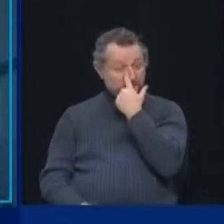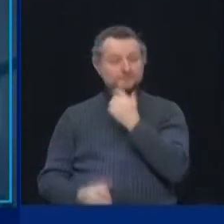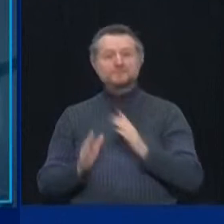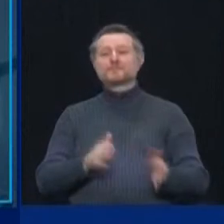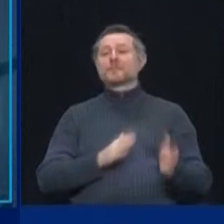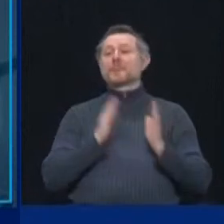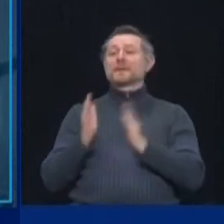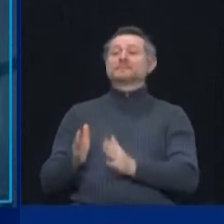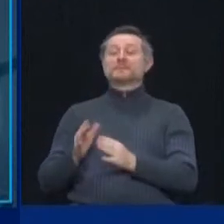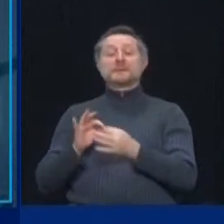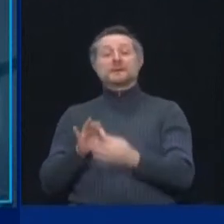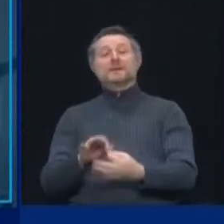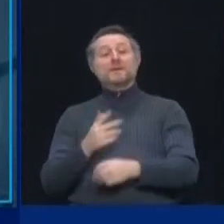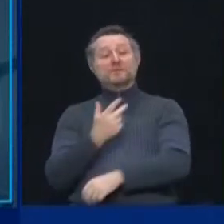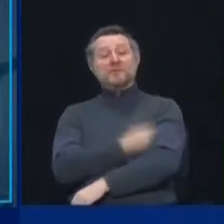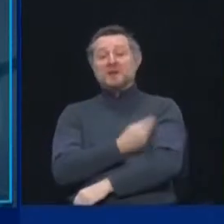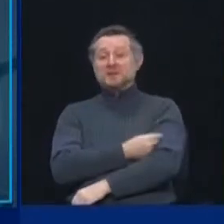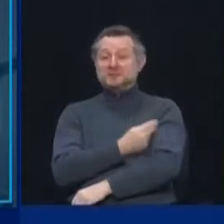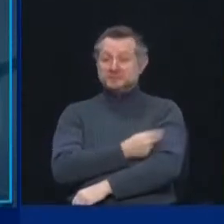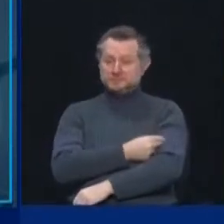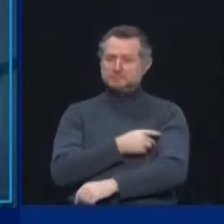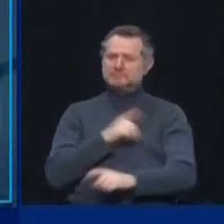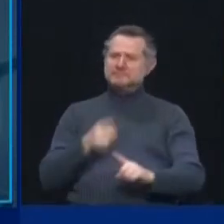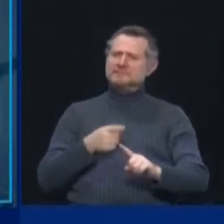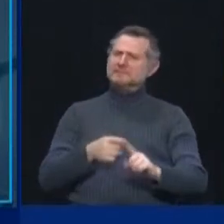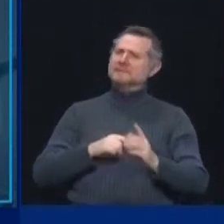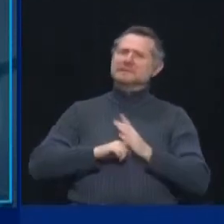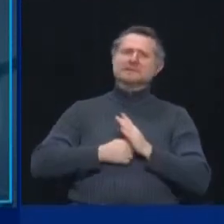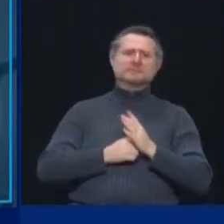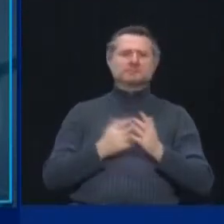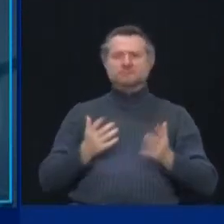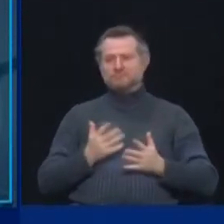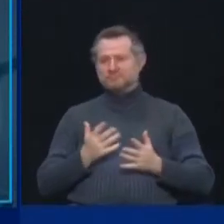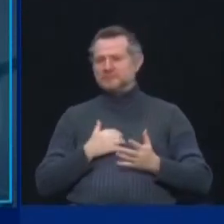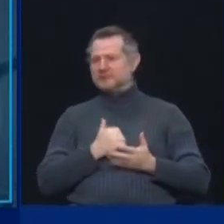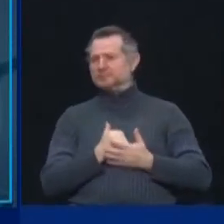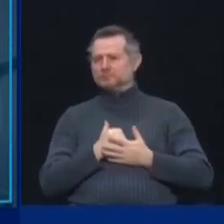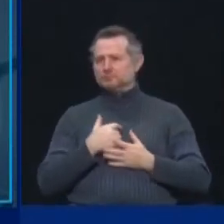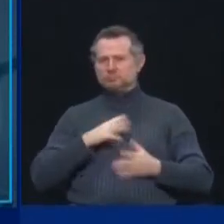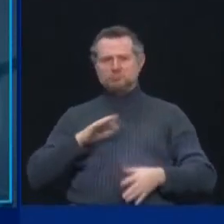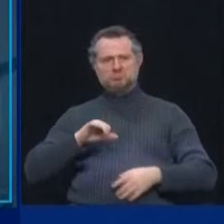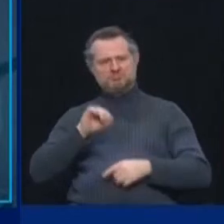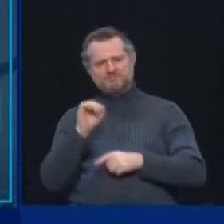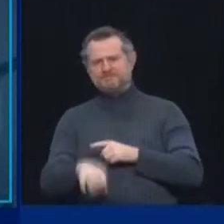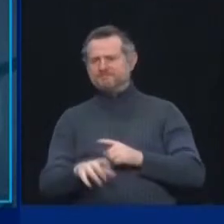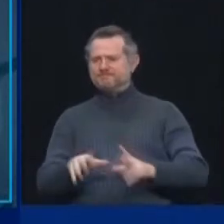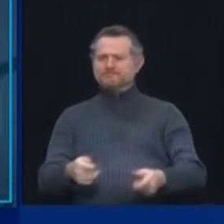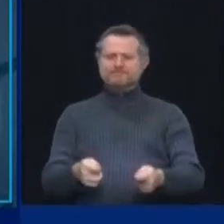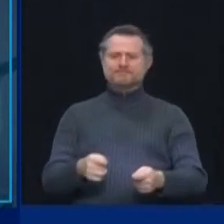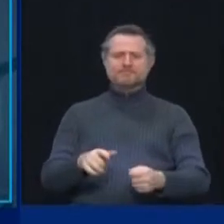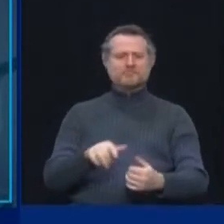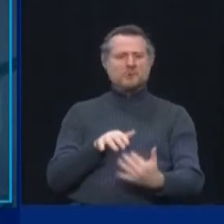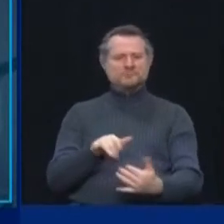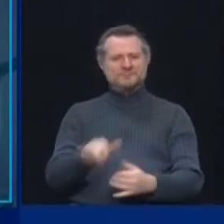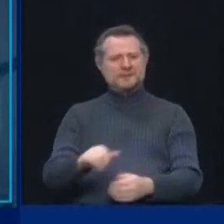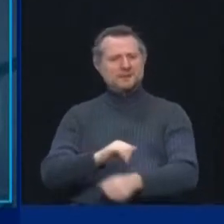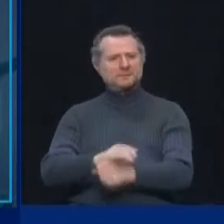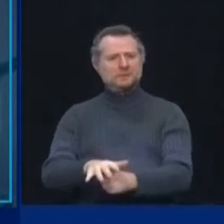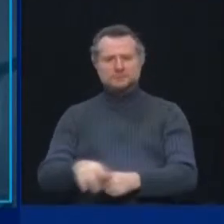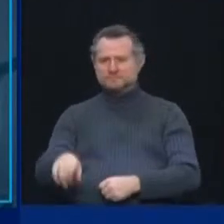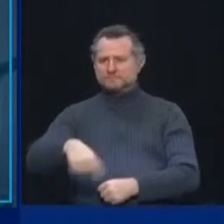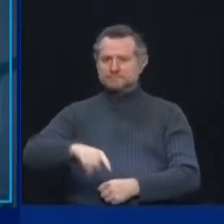Vaccinations are going to be the key to actually winning this war, and getting people vaccinated is everything. We've done over